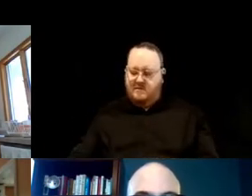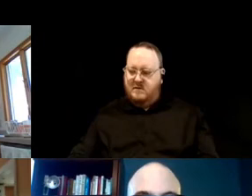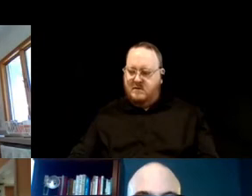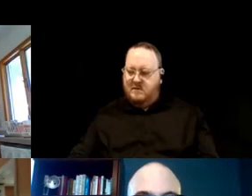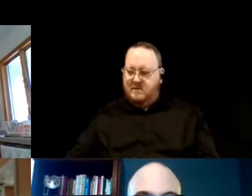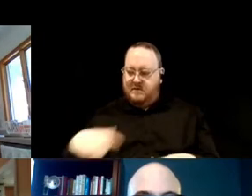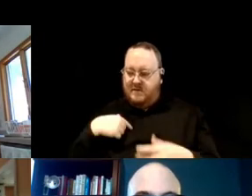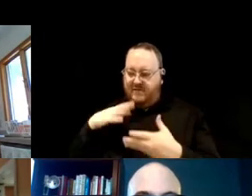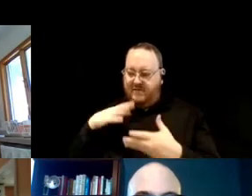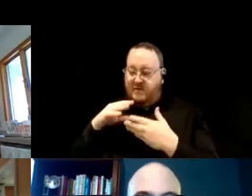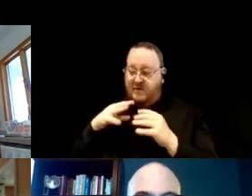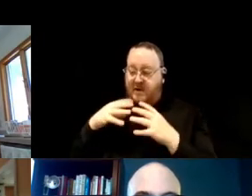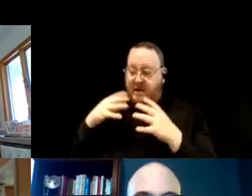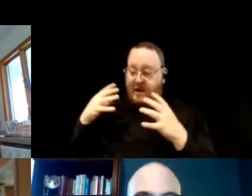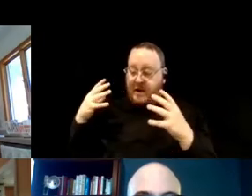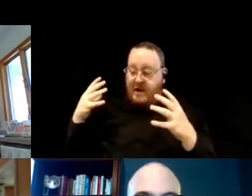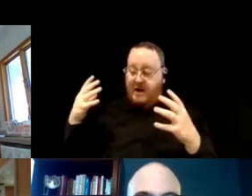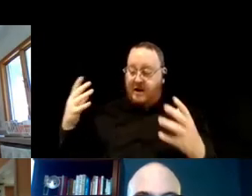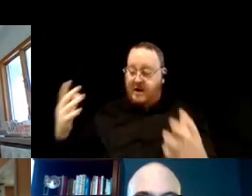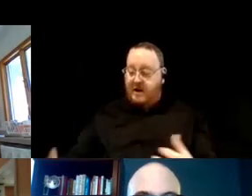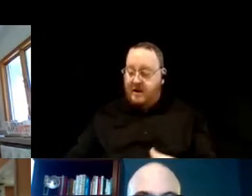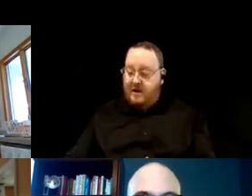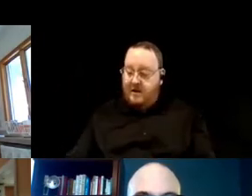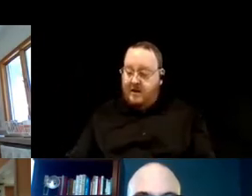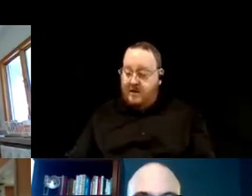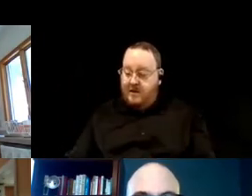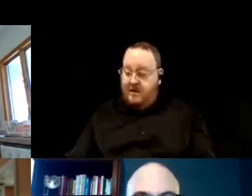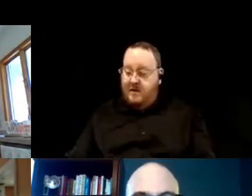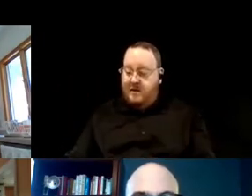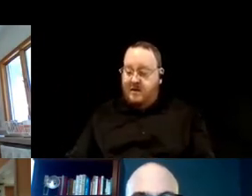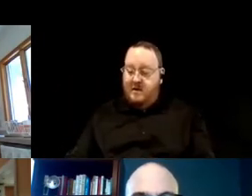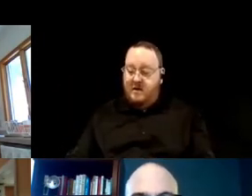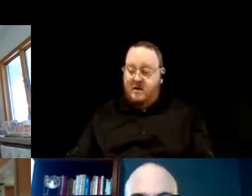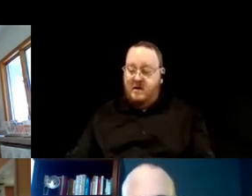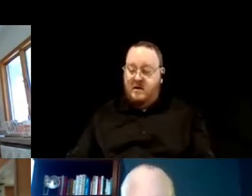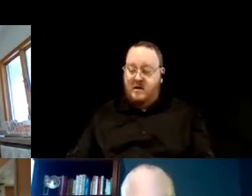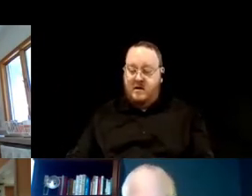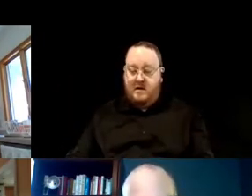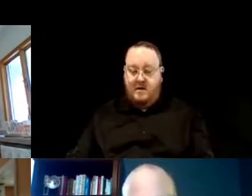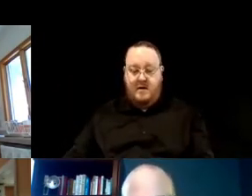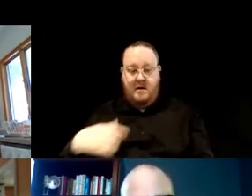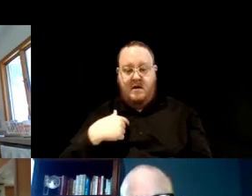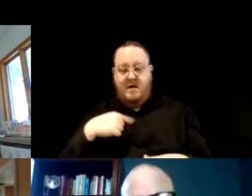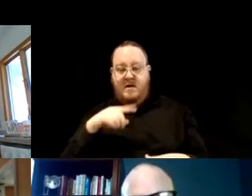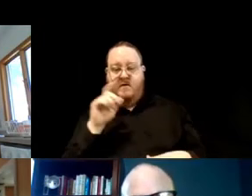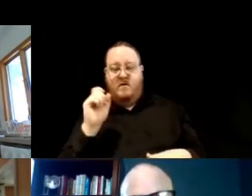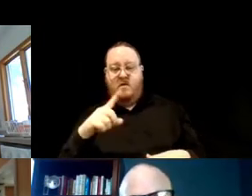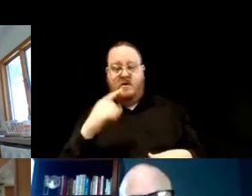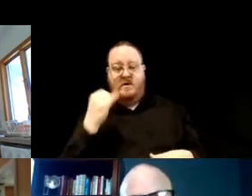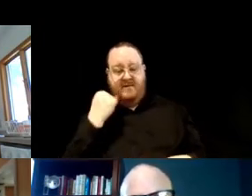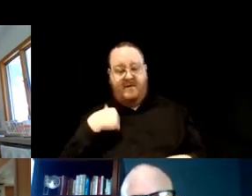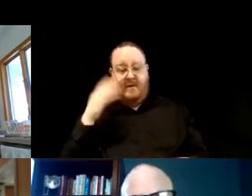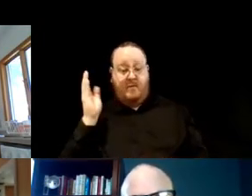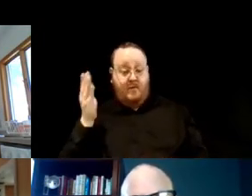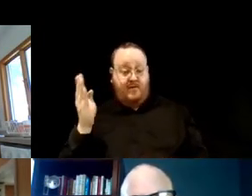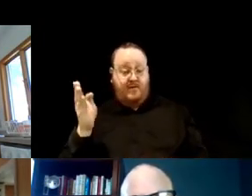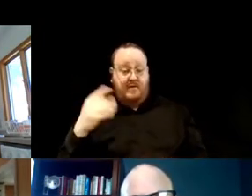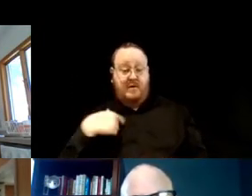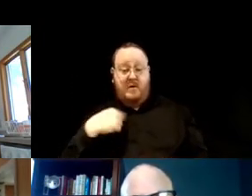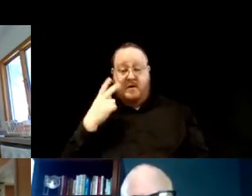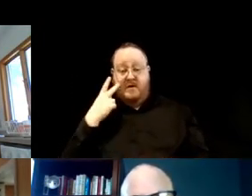Yeah, yes. I have a question. So if I'm presenting, am I going to actually see my face